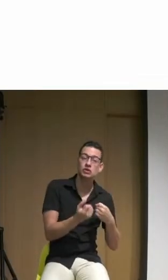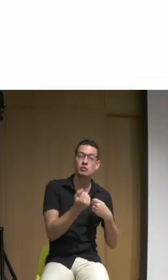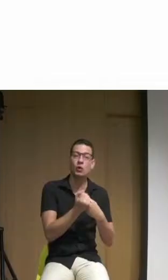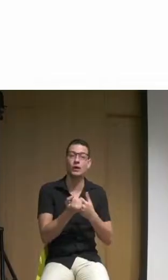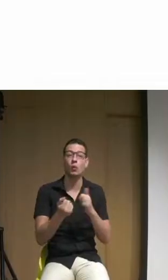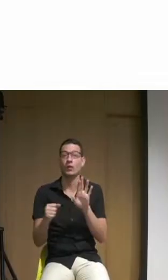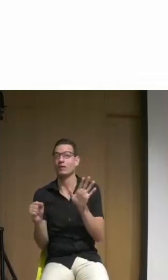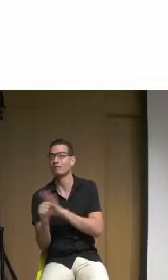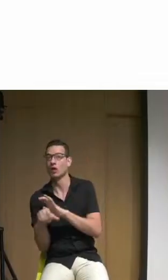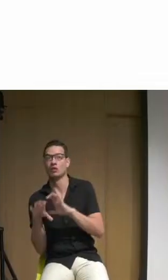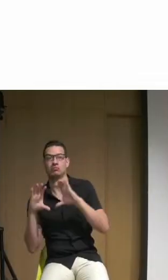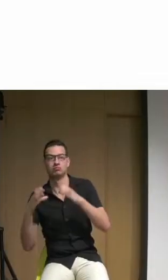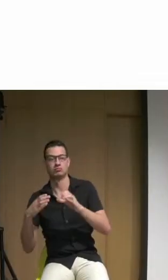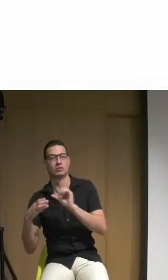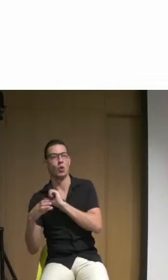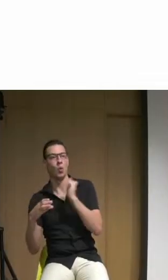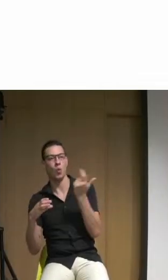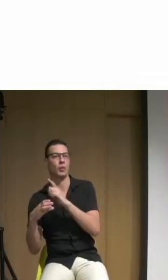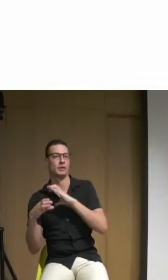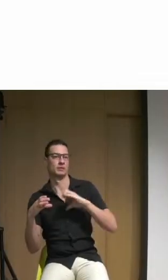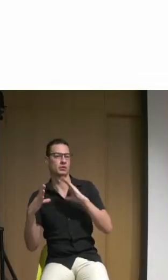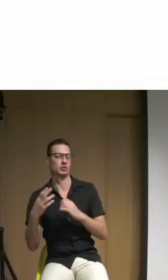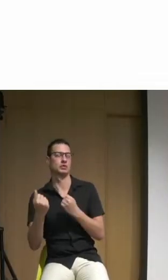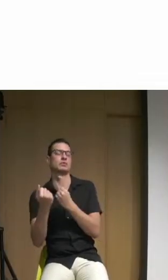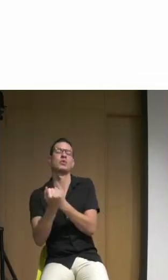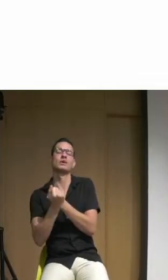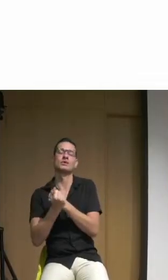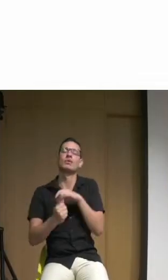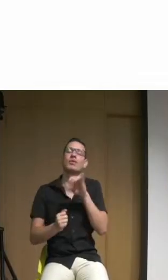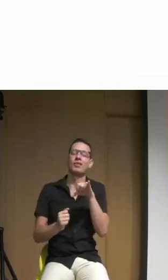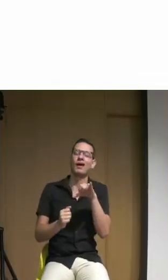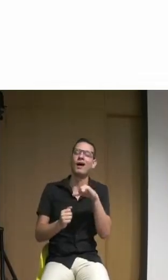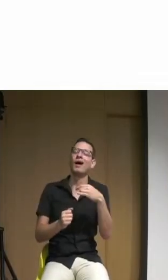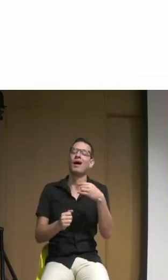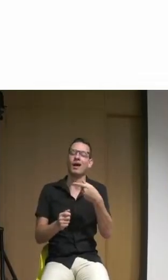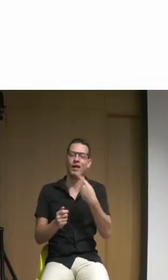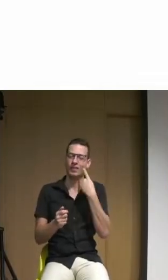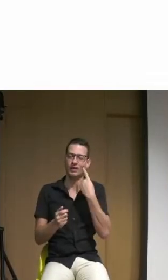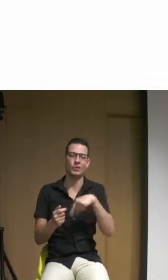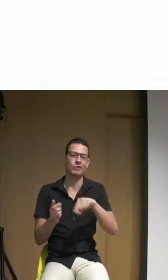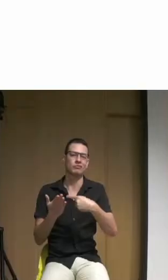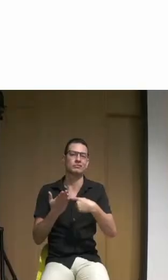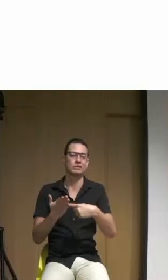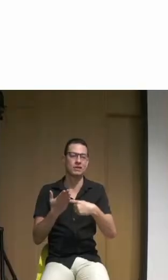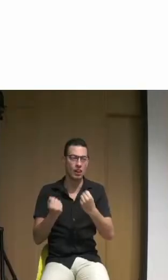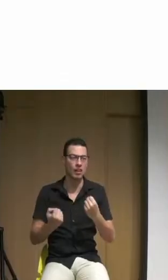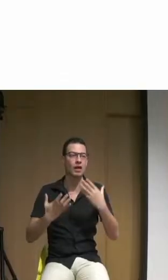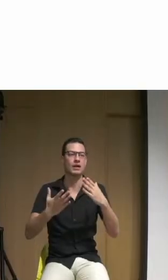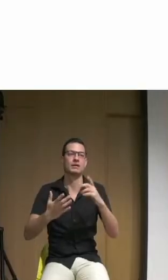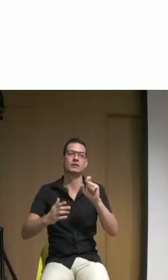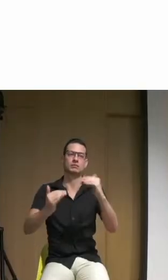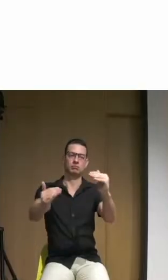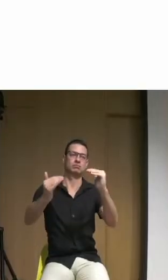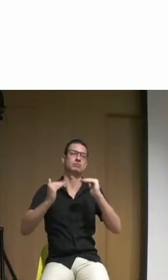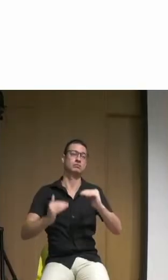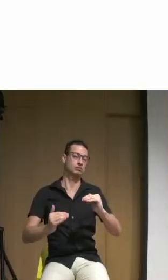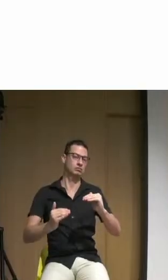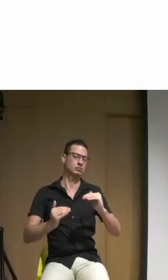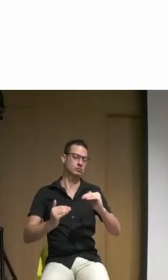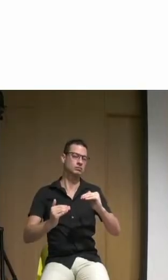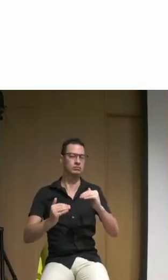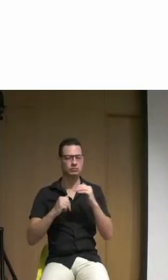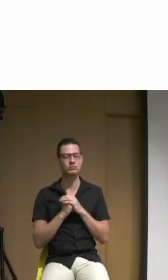I think it's time, I think we've discussed it a bunch. That's right. And I think it's time for us to move on to the next thing and do our due